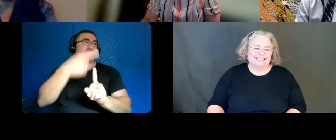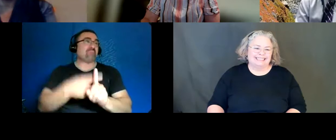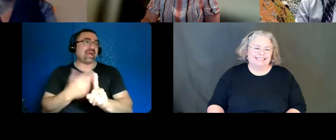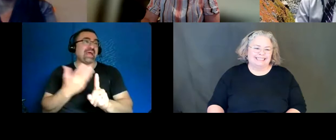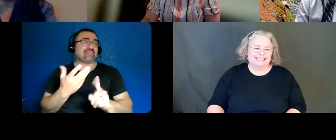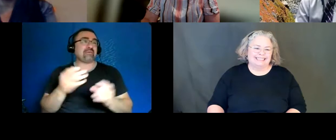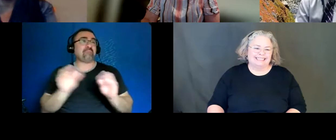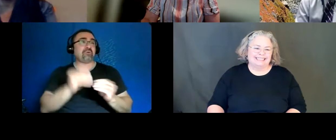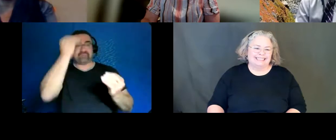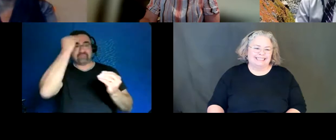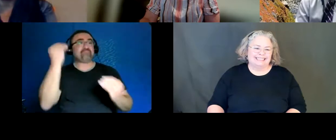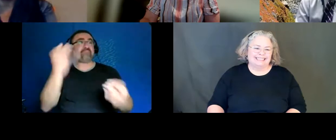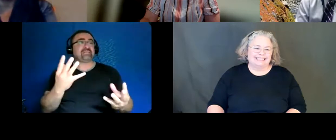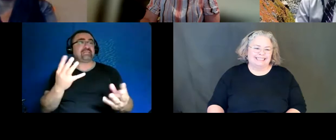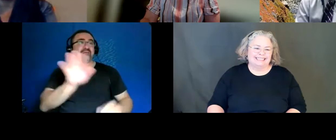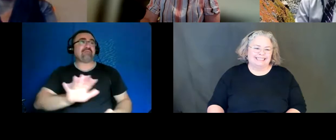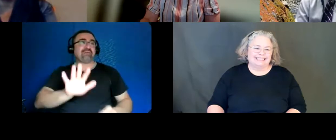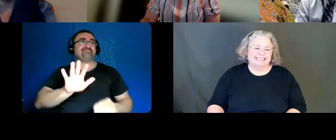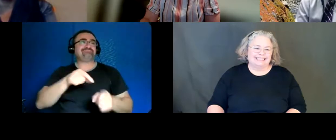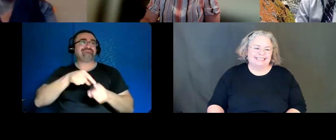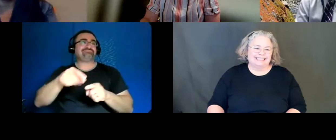some more information for you around boosters.